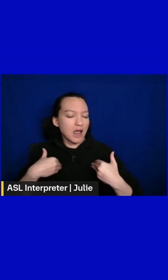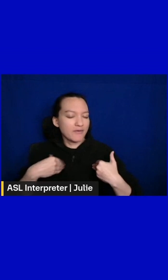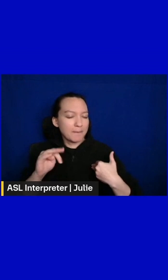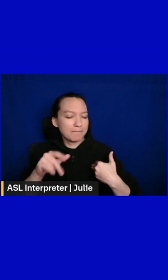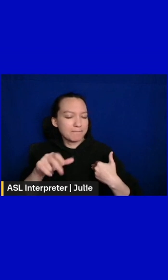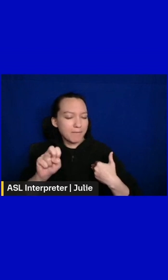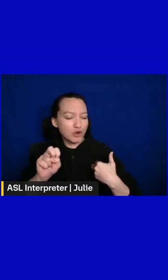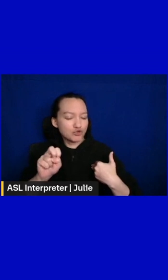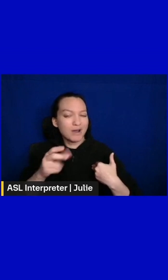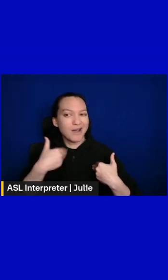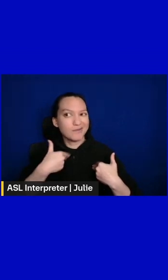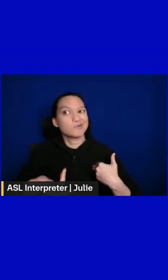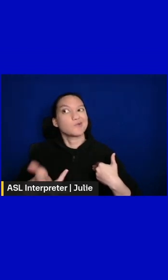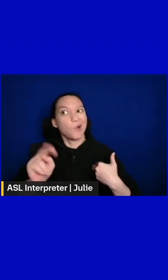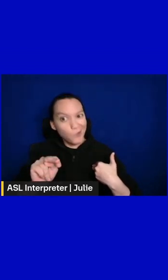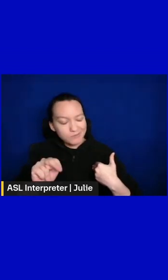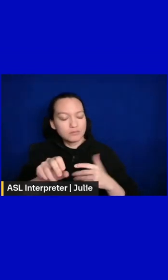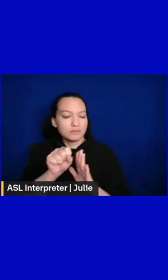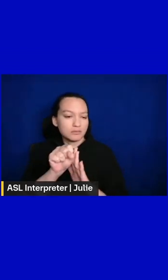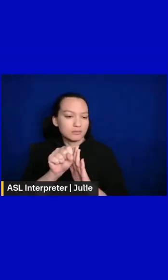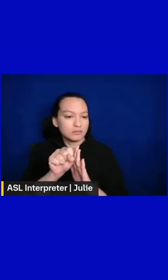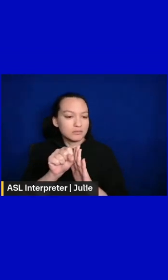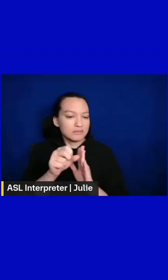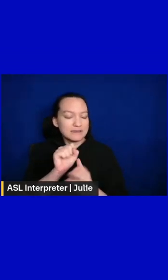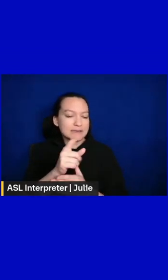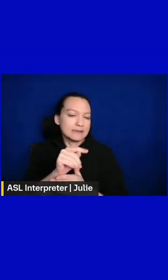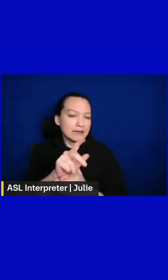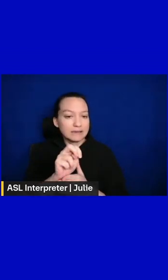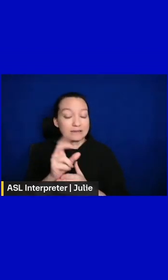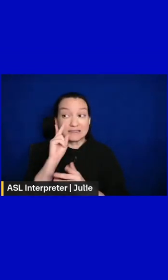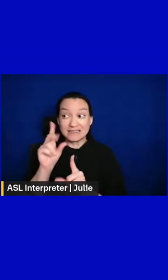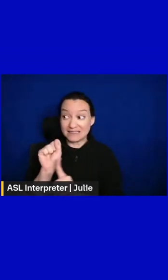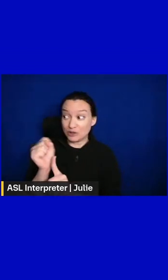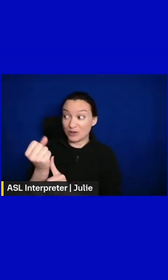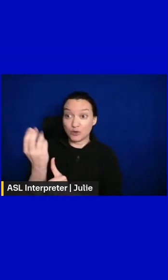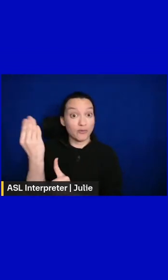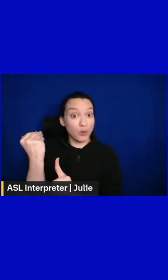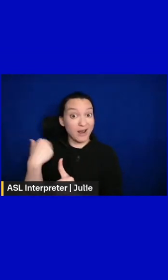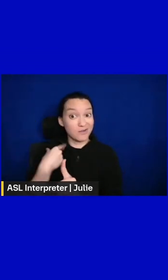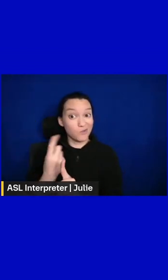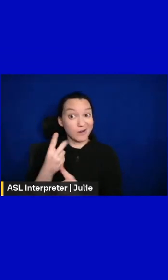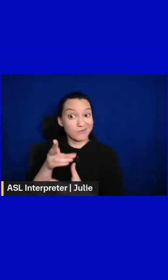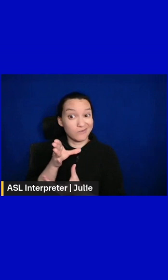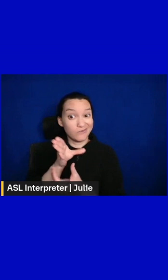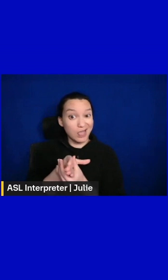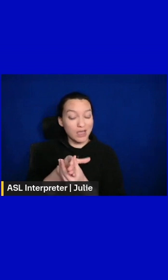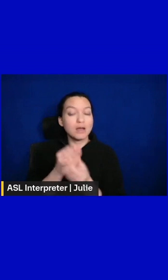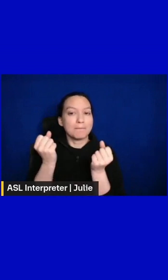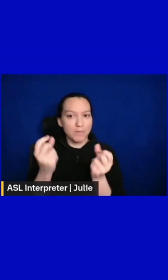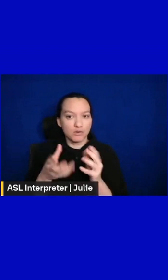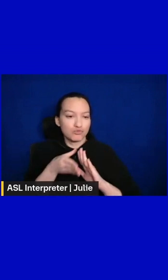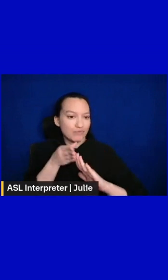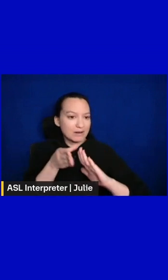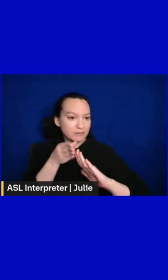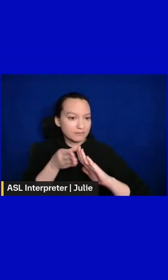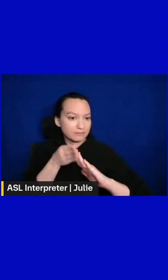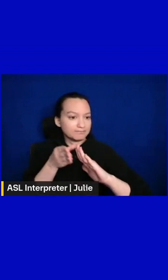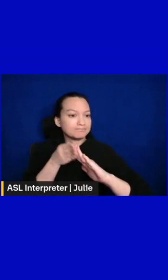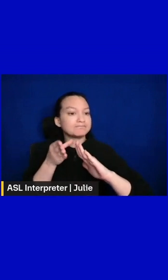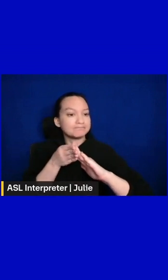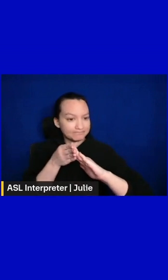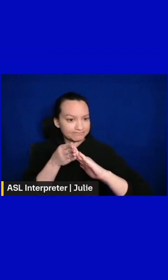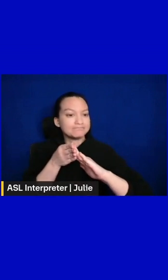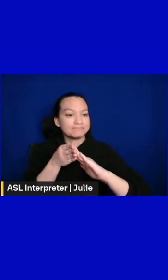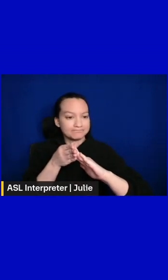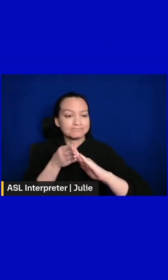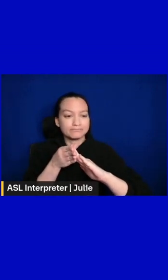get its own state. So in the scenario before, we had one file with multiple runs, and within that, we